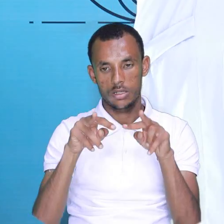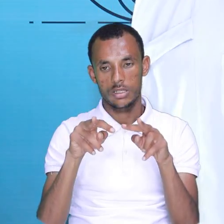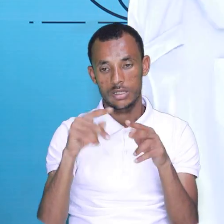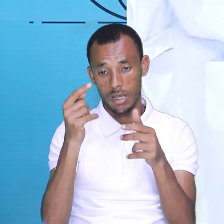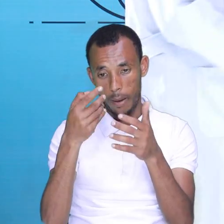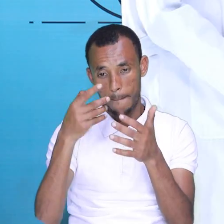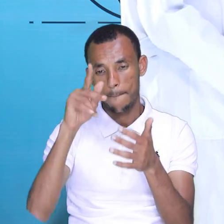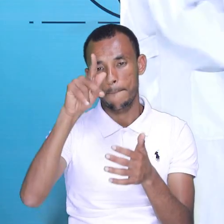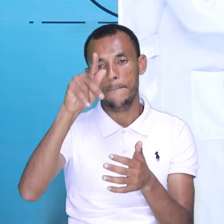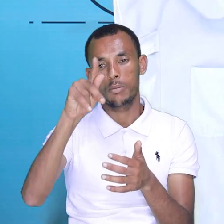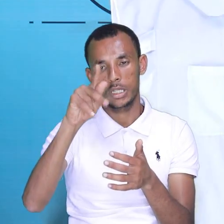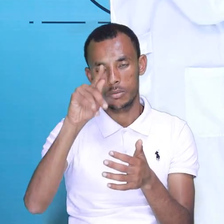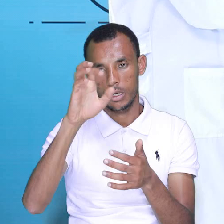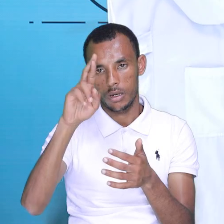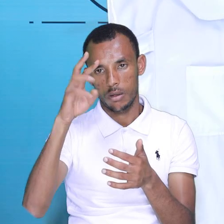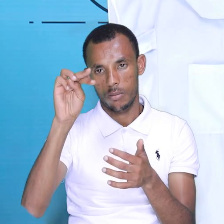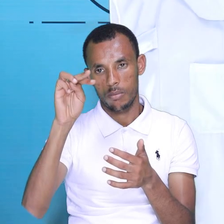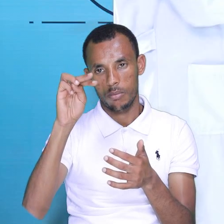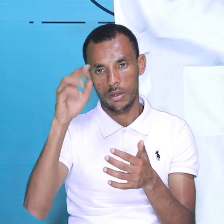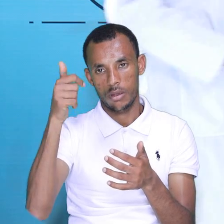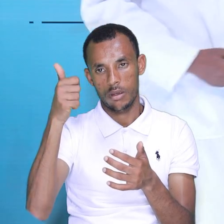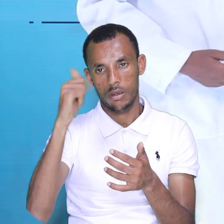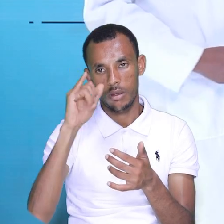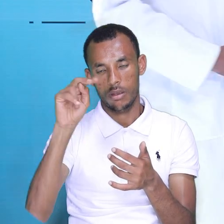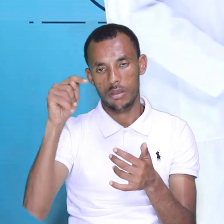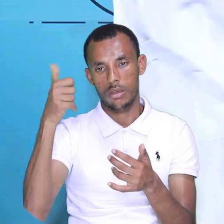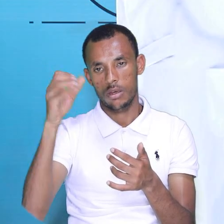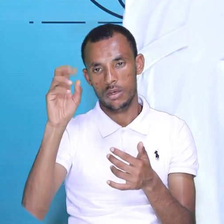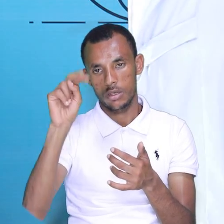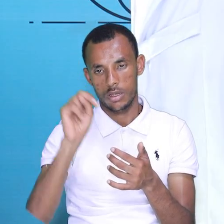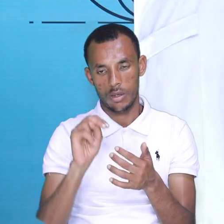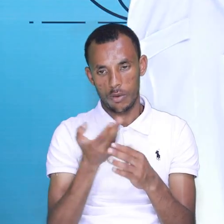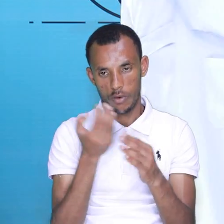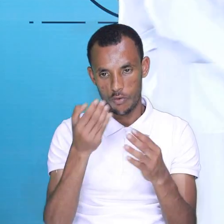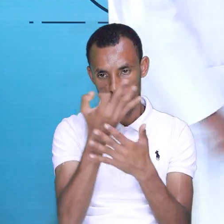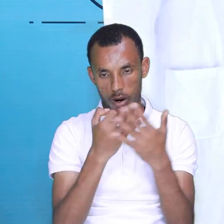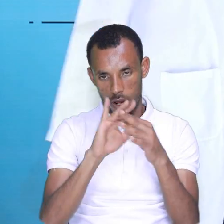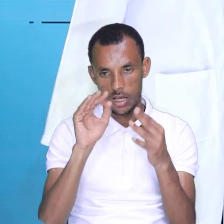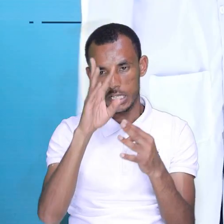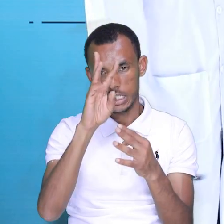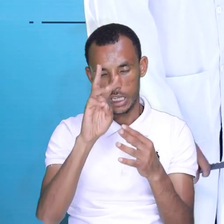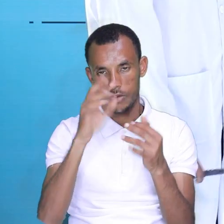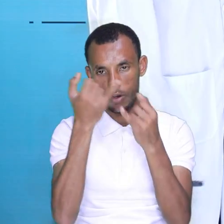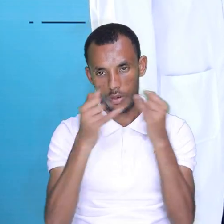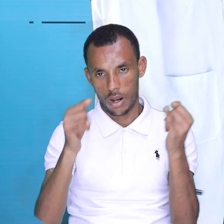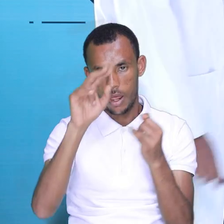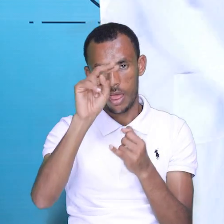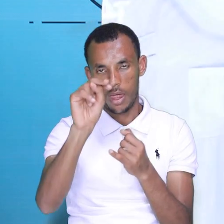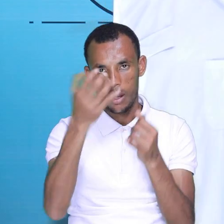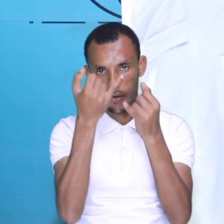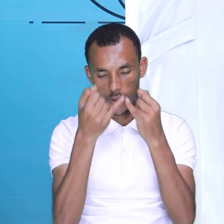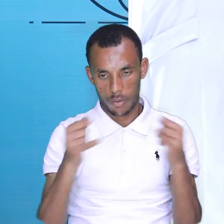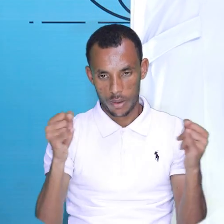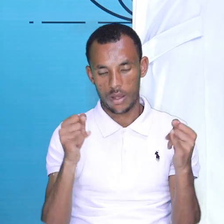the permutation of 6,2 by the formula what you have stated before, 6 factorial, your n, divided